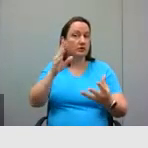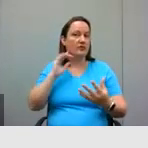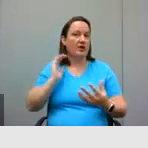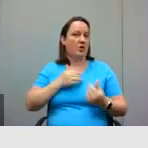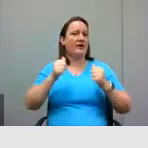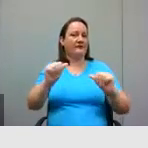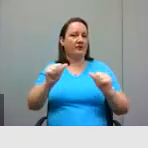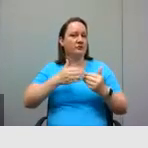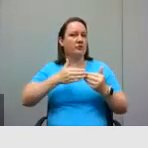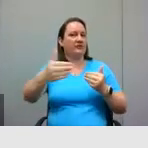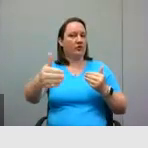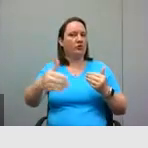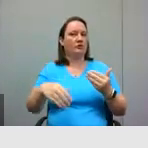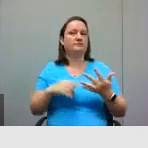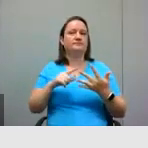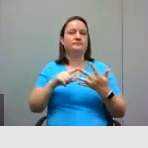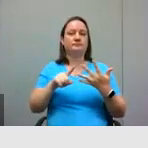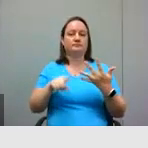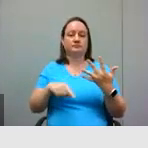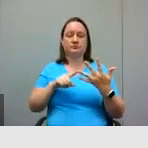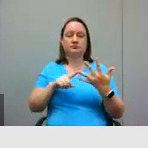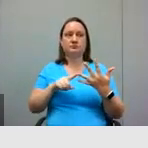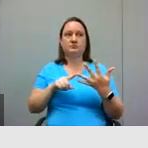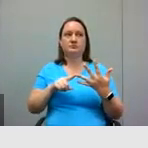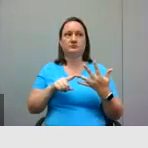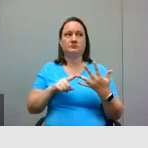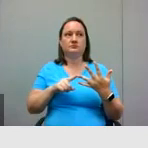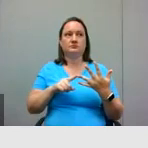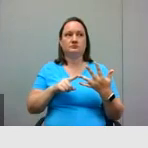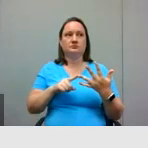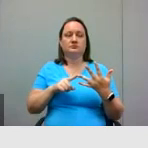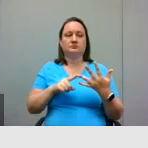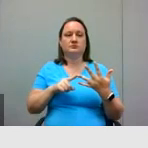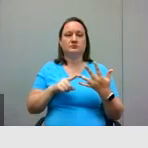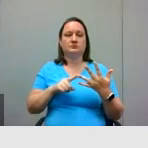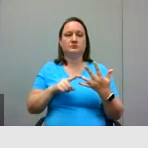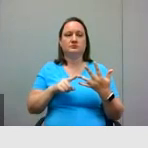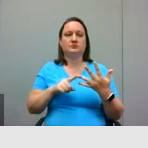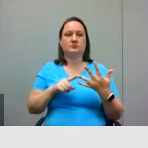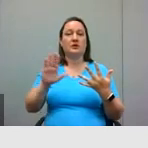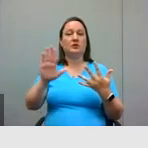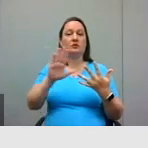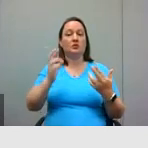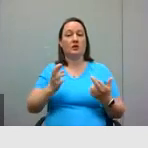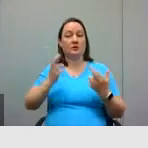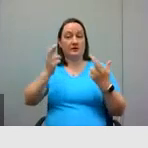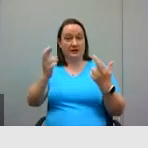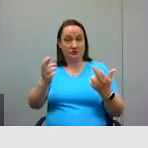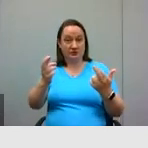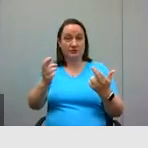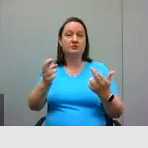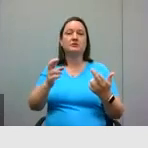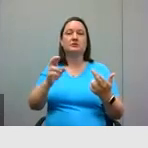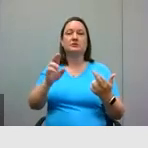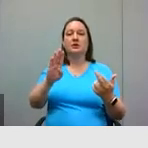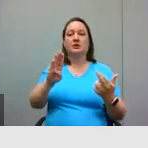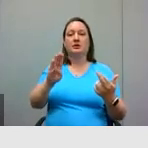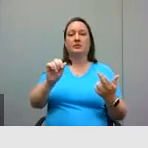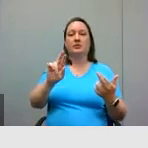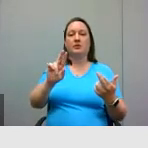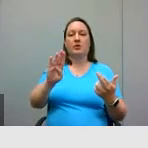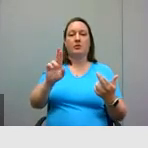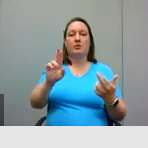efforts moving forward. Our number 4, your recommendation to us is that Barbara Burkett gave